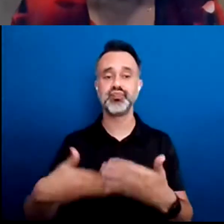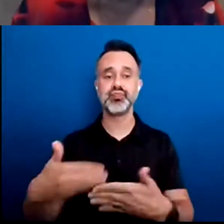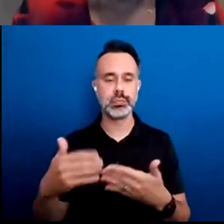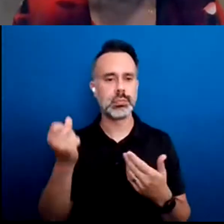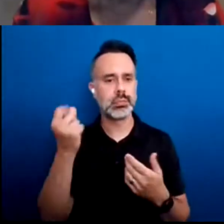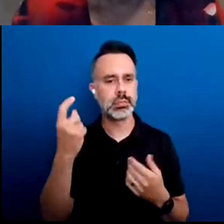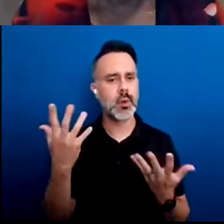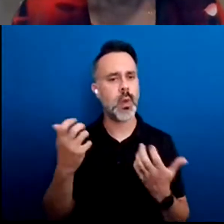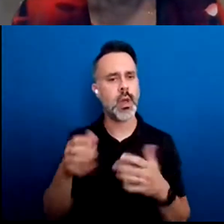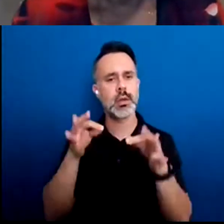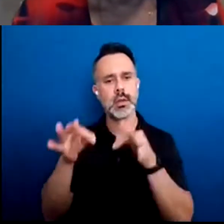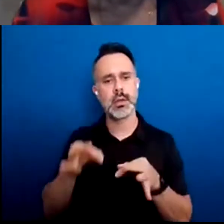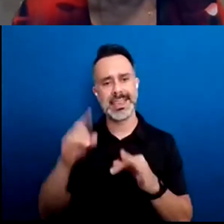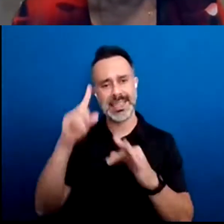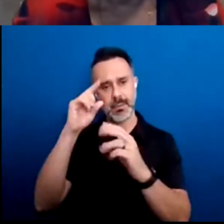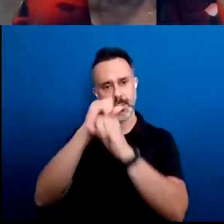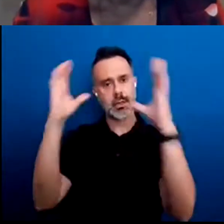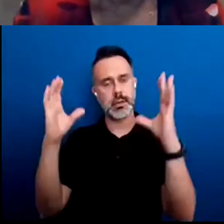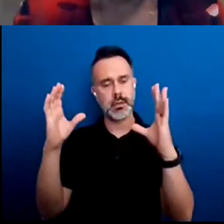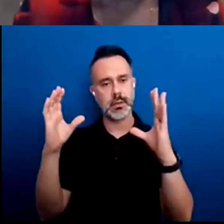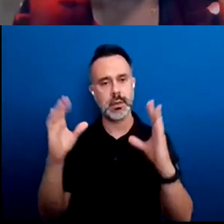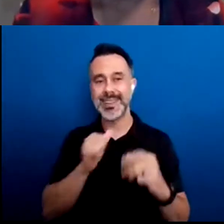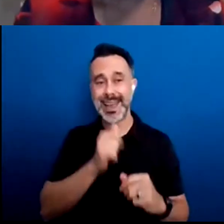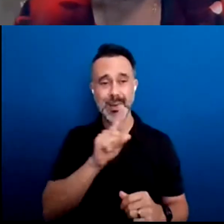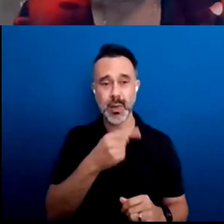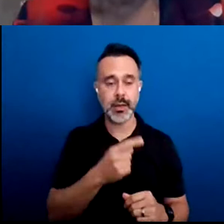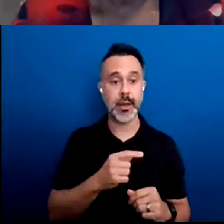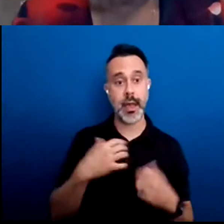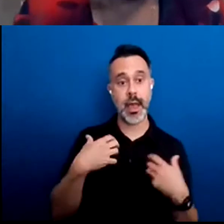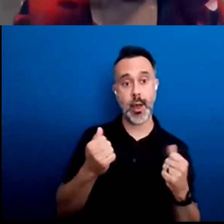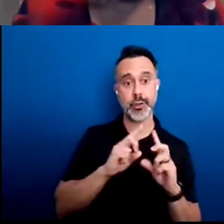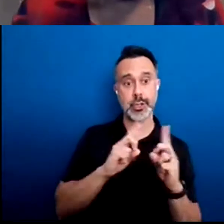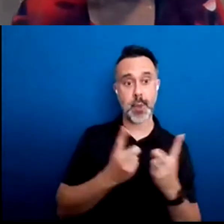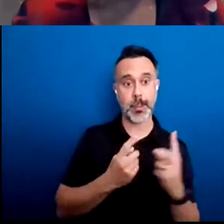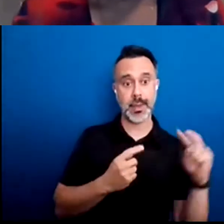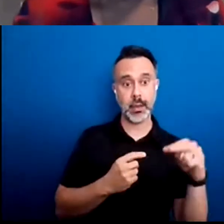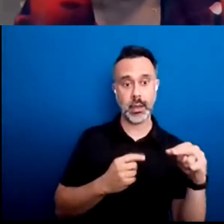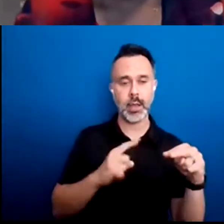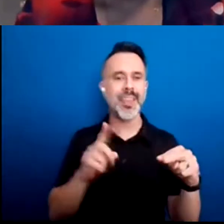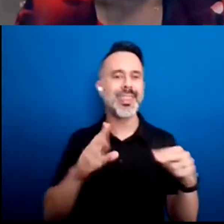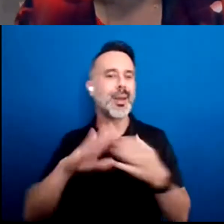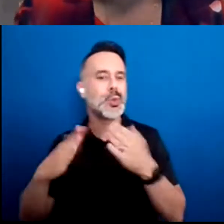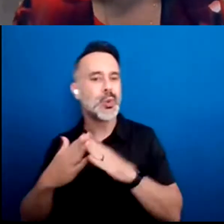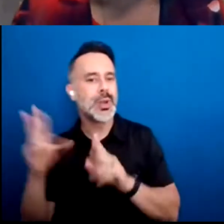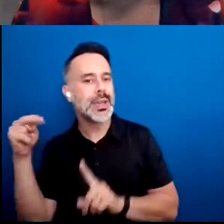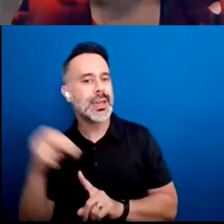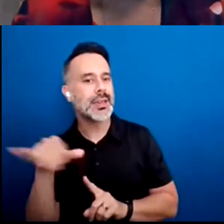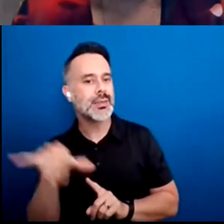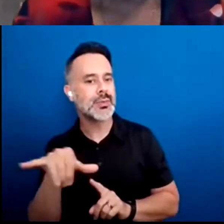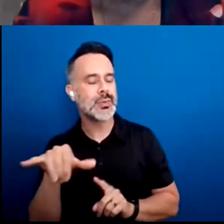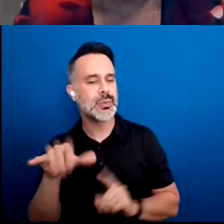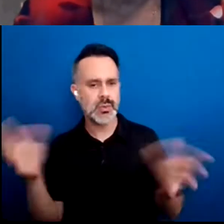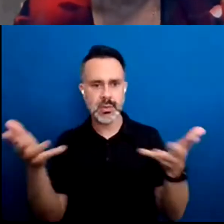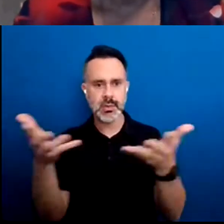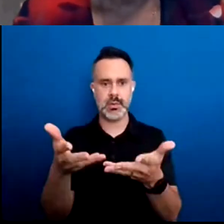just from the health department side, but from what's going on in the community. And at